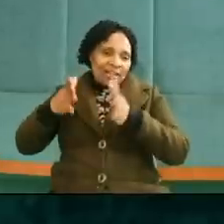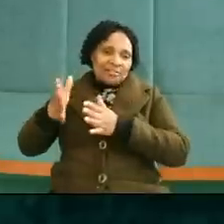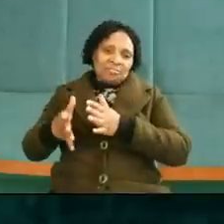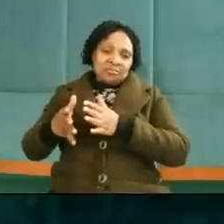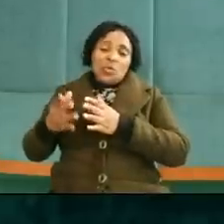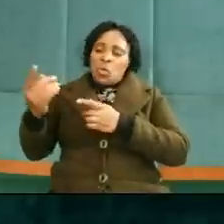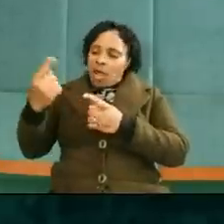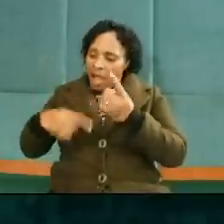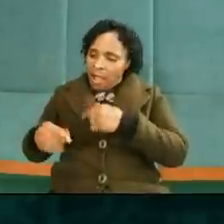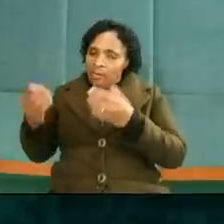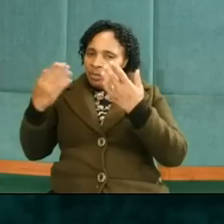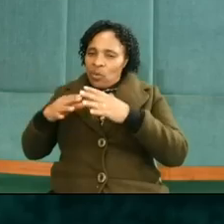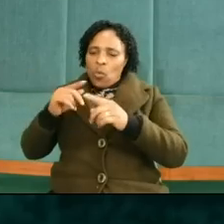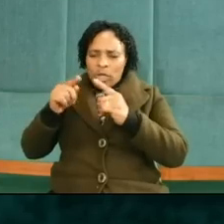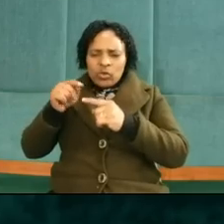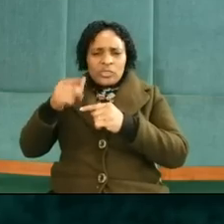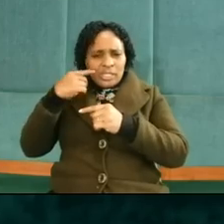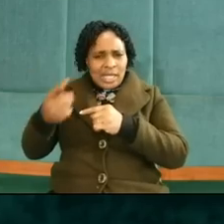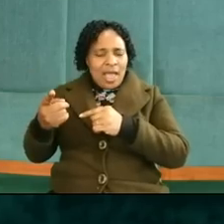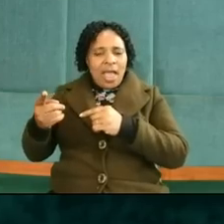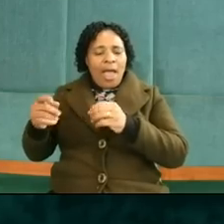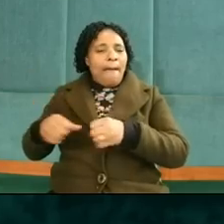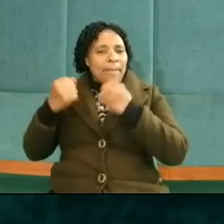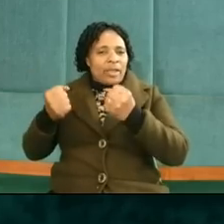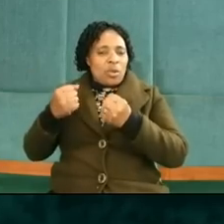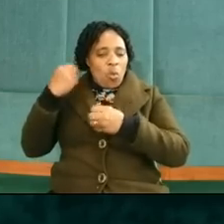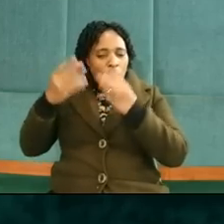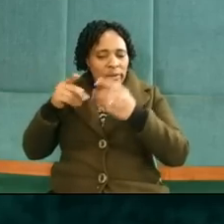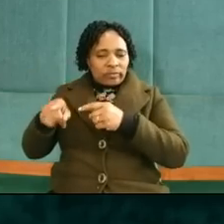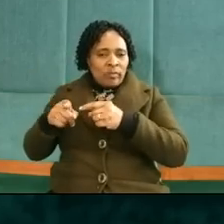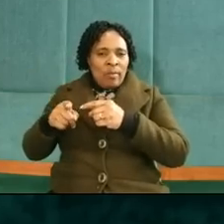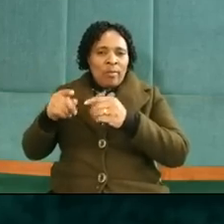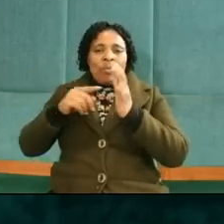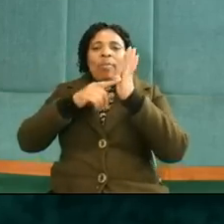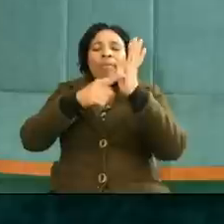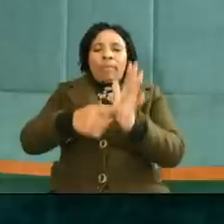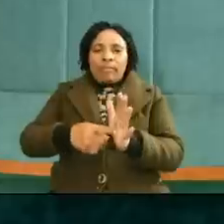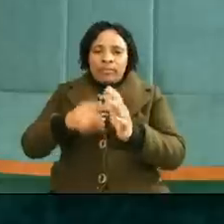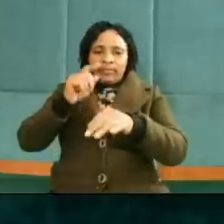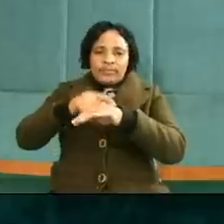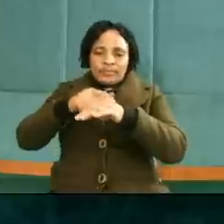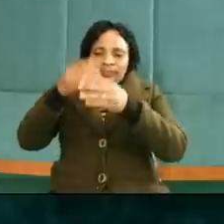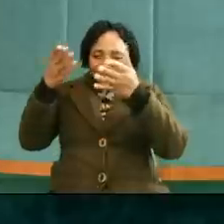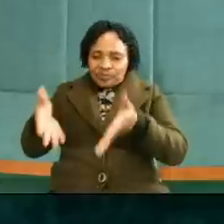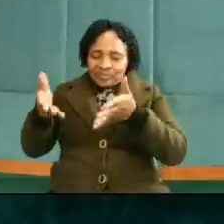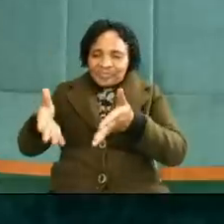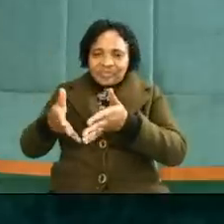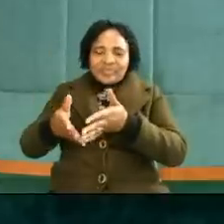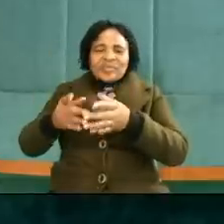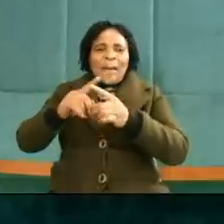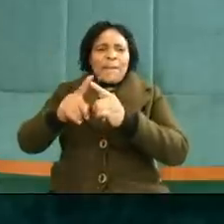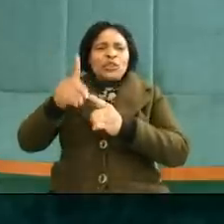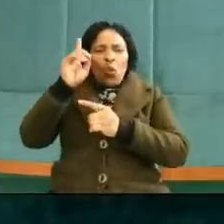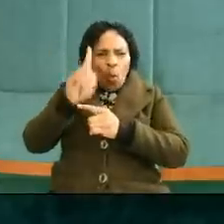will come. When you see them happening, don't worry over them. They're just indication that the time is there. But the one you need